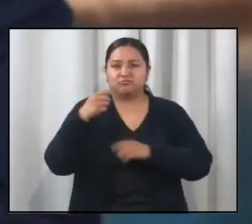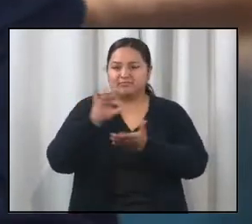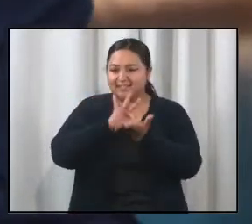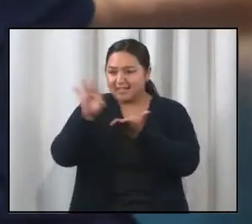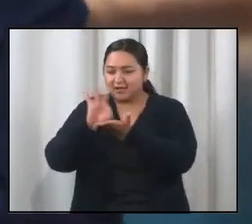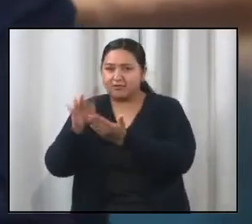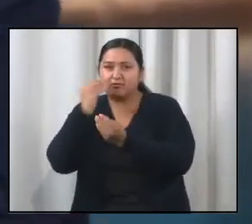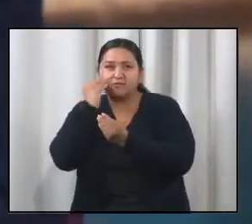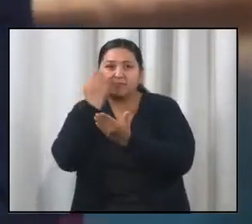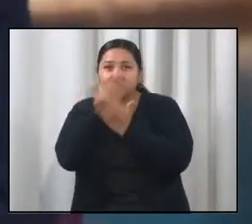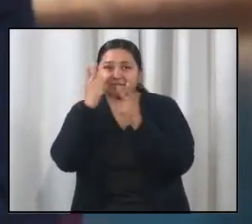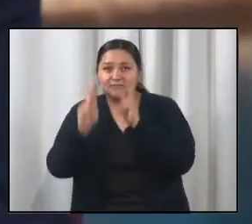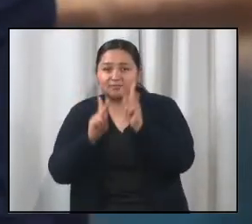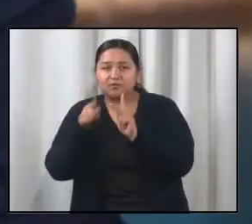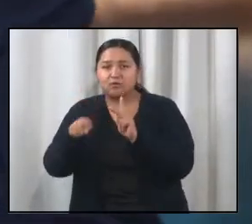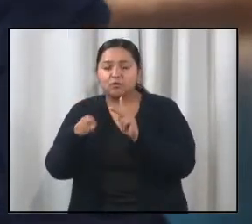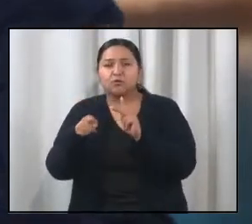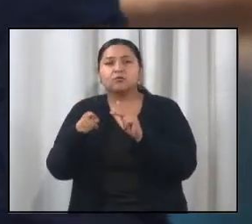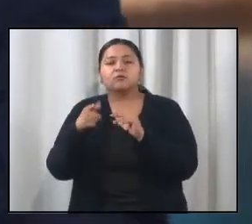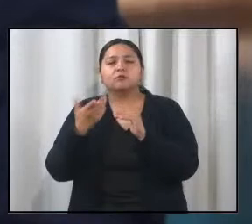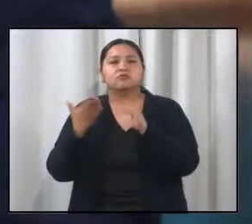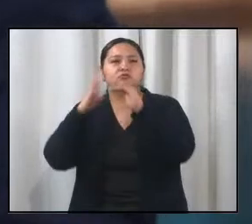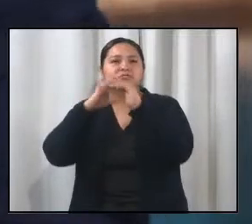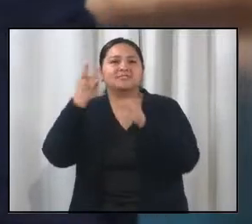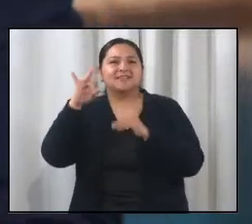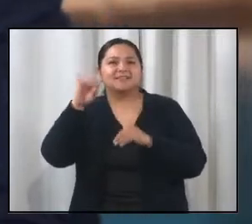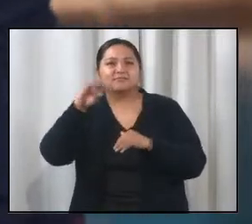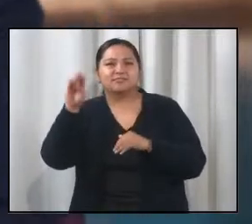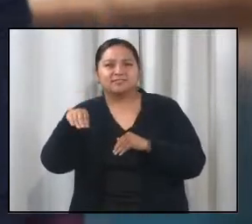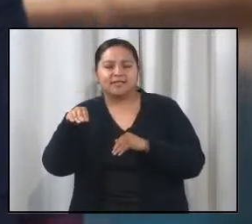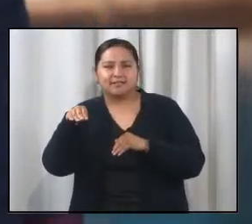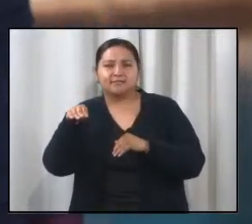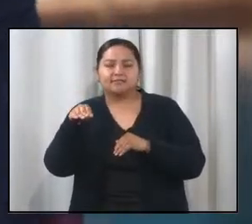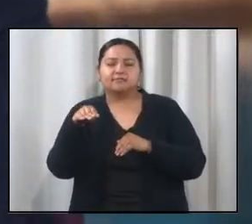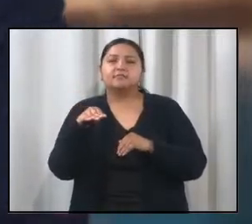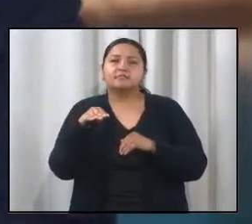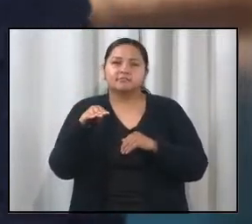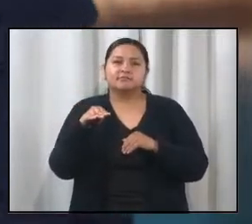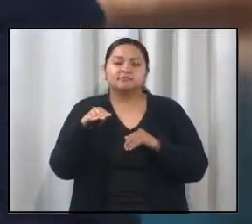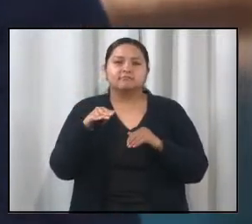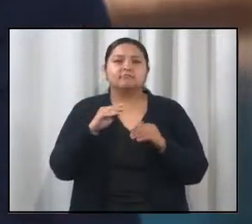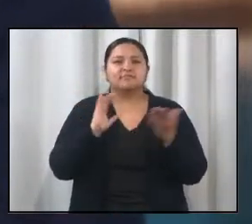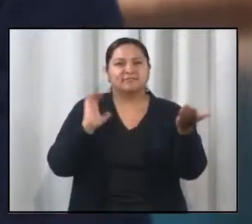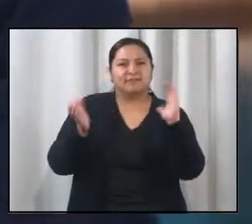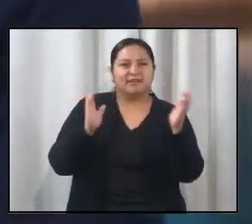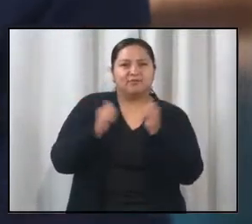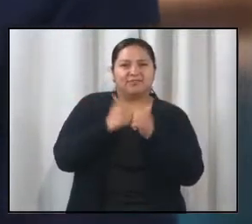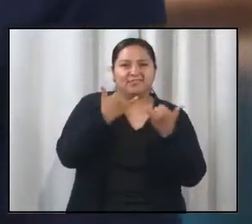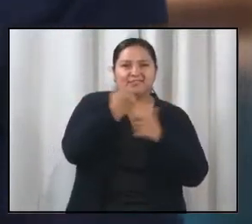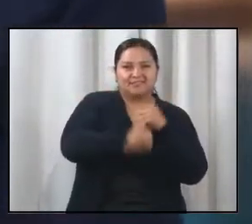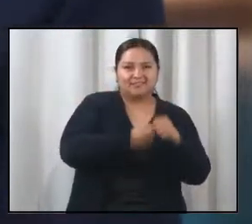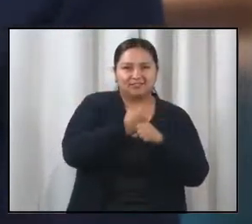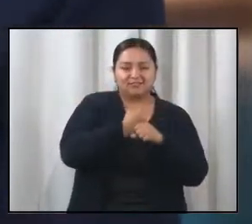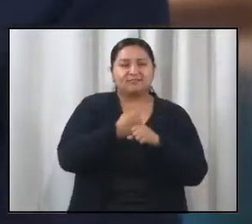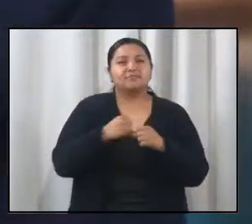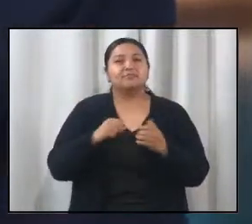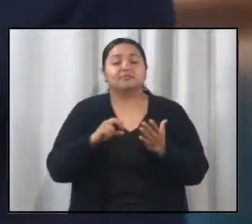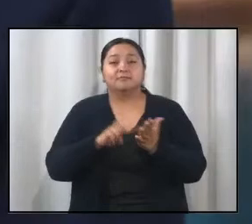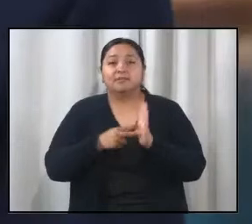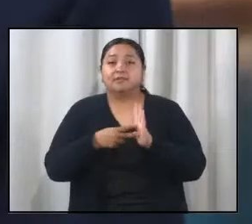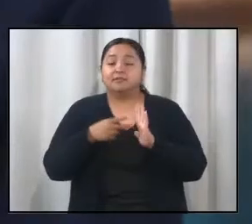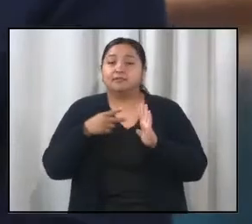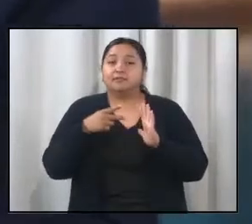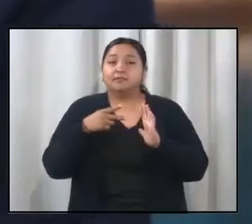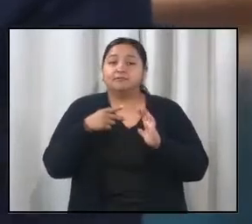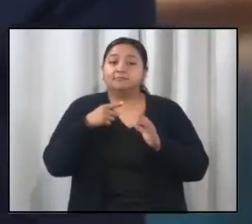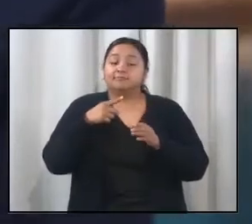homelessness increased 18% from 1,549 to 1,827. That means the folks experiencing homeless